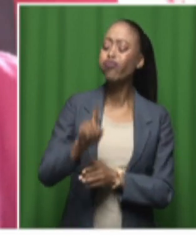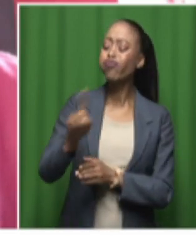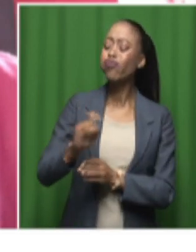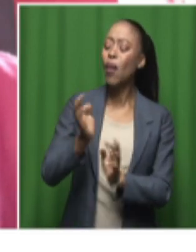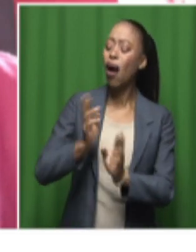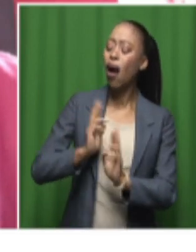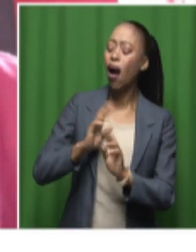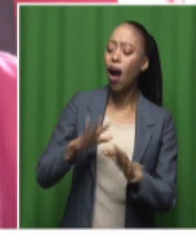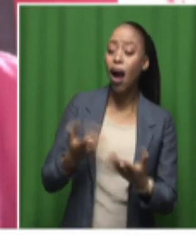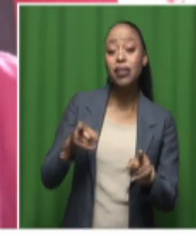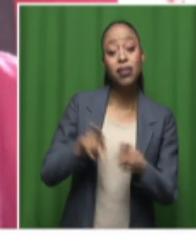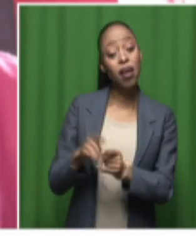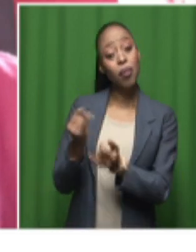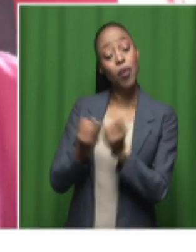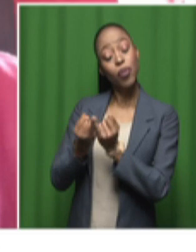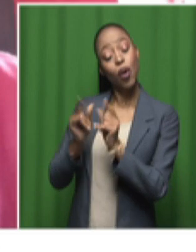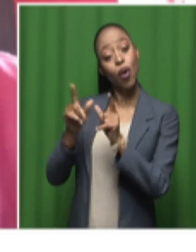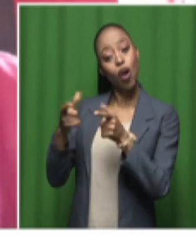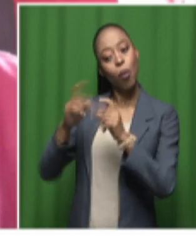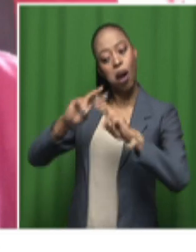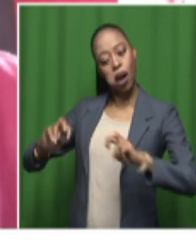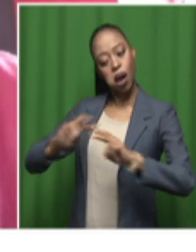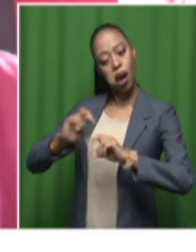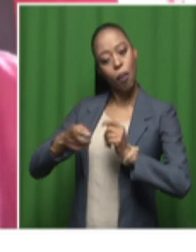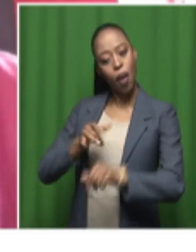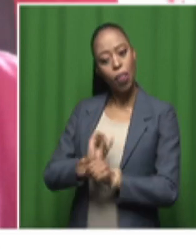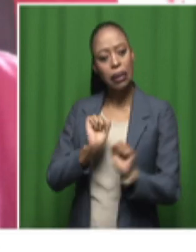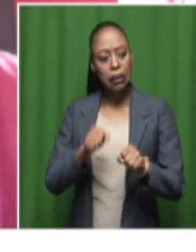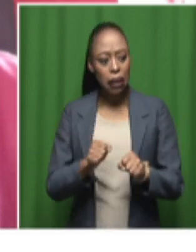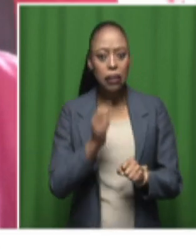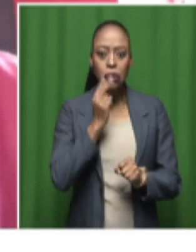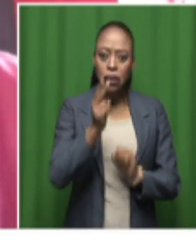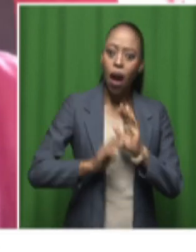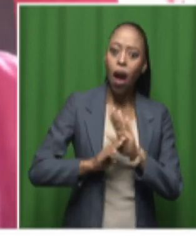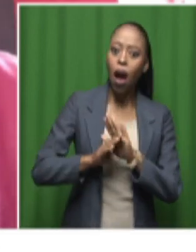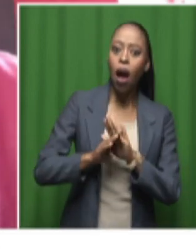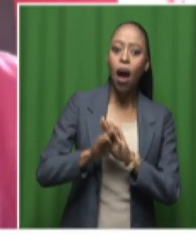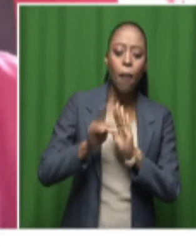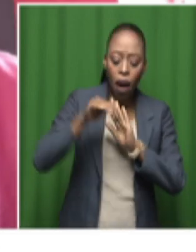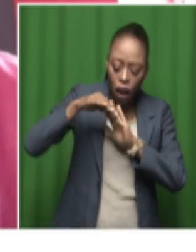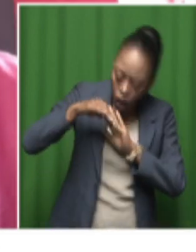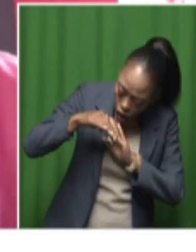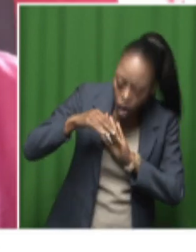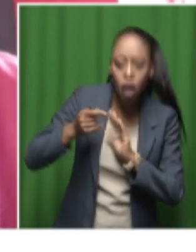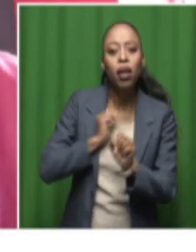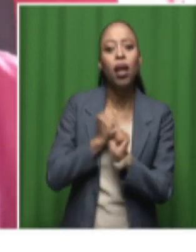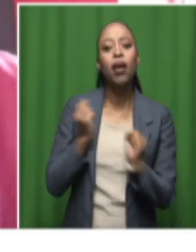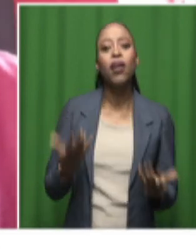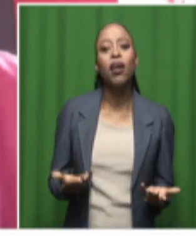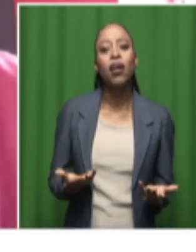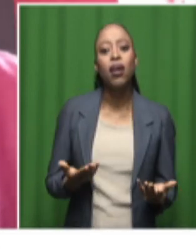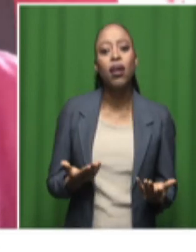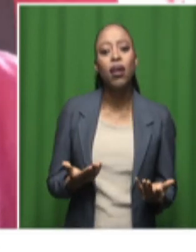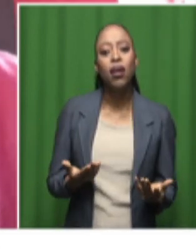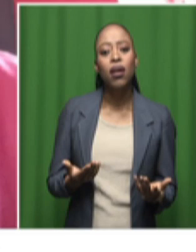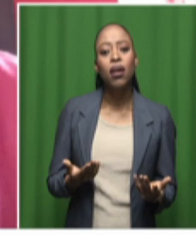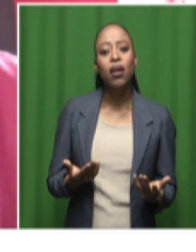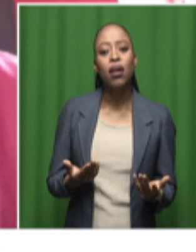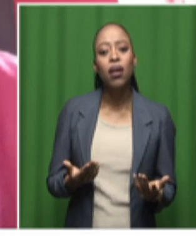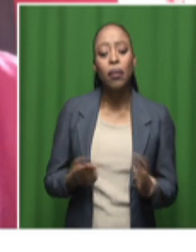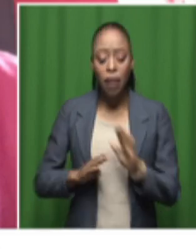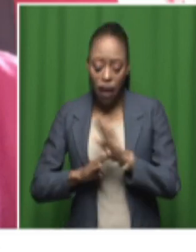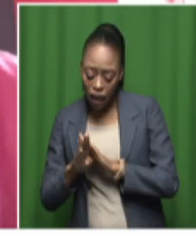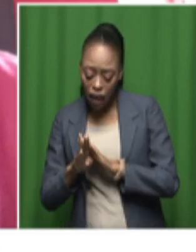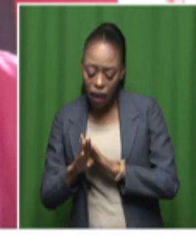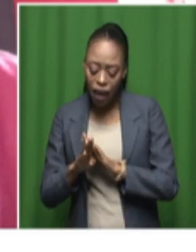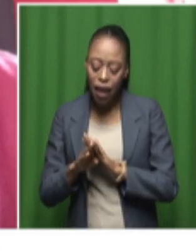even the Competition Commission are looking into that one. It's that, yes, we see them going up and up and up, and the increase may be slowing down, but it doesn't mean